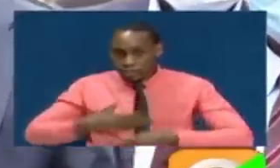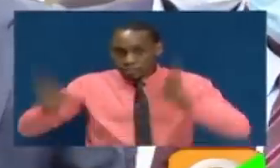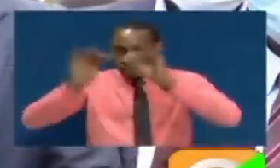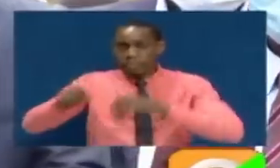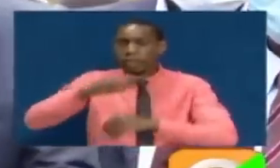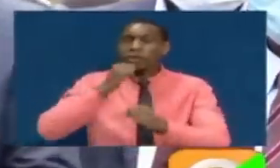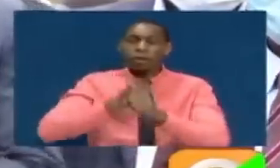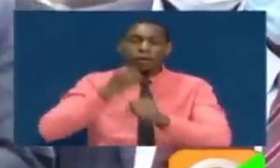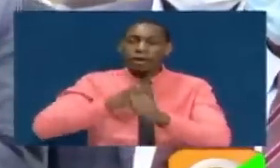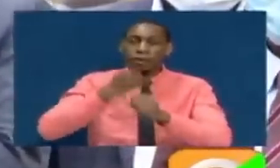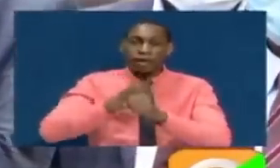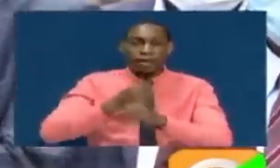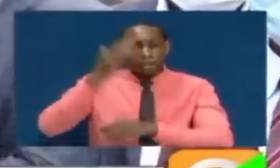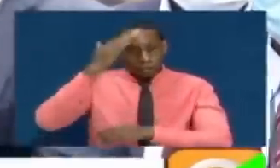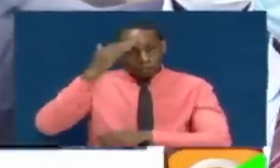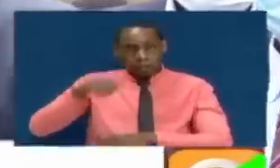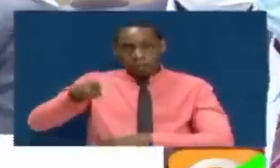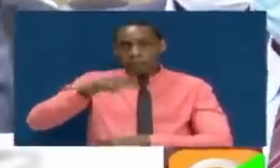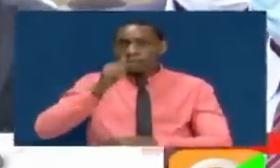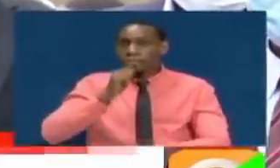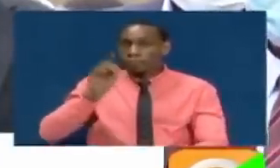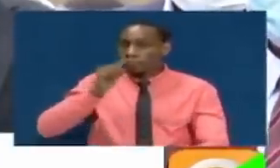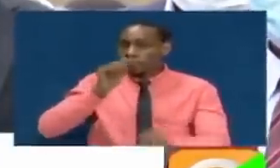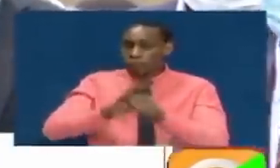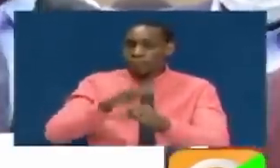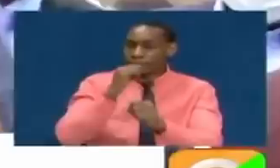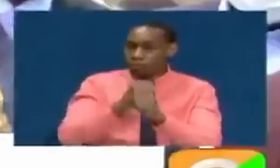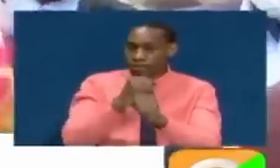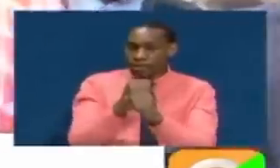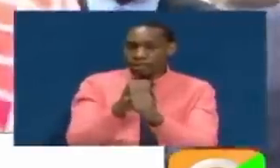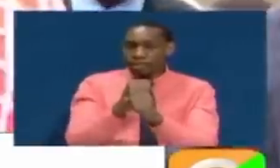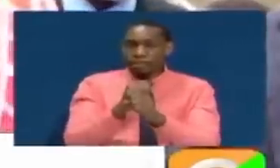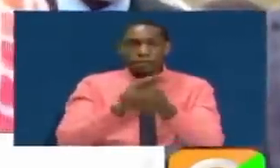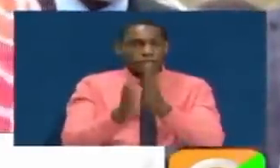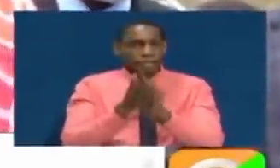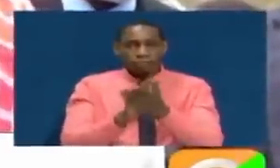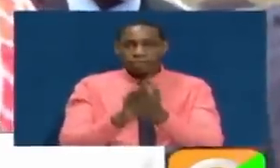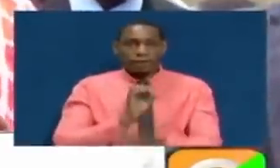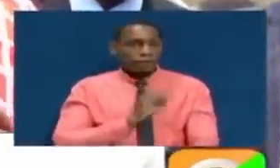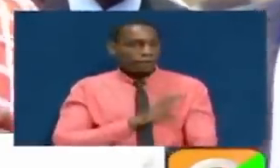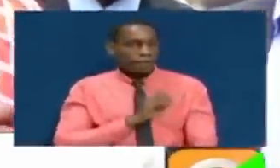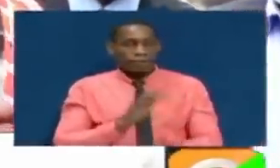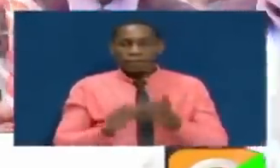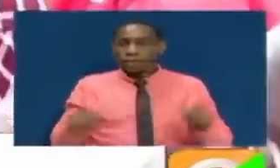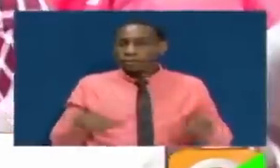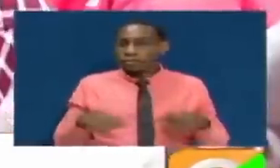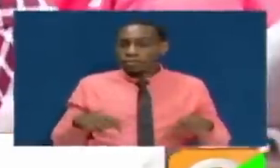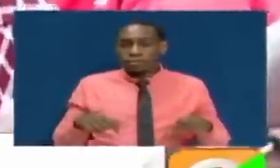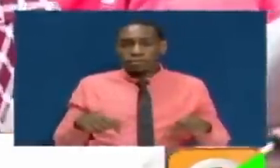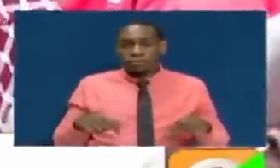na tutaifanya. Najua tunakula ile kiapo inasema tutafanya kazi bila shauku, uoga